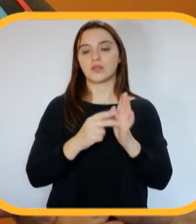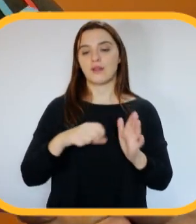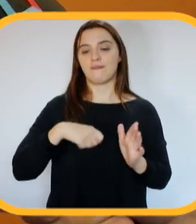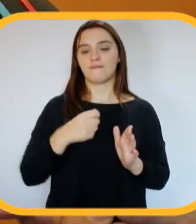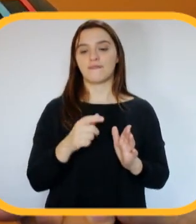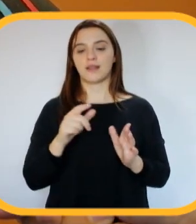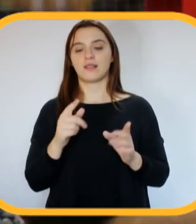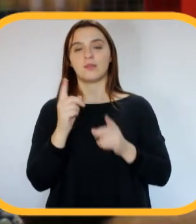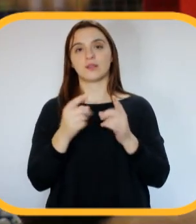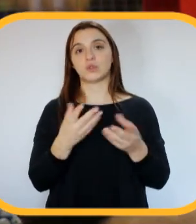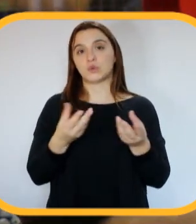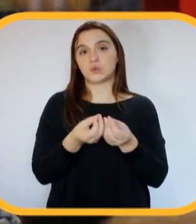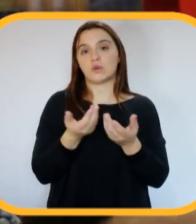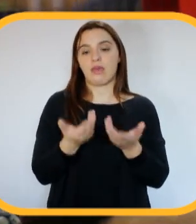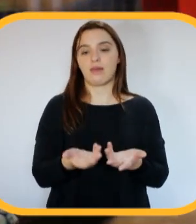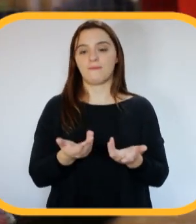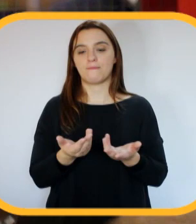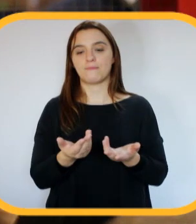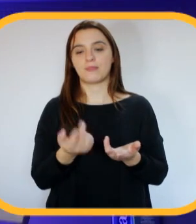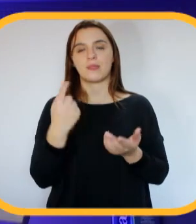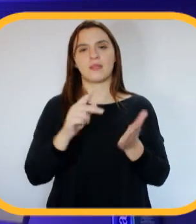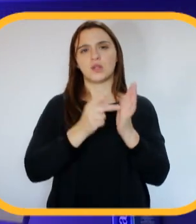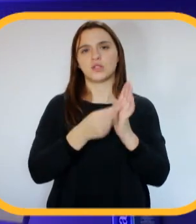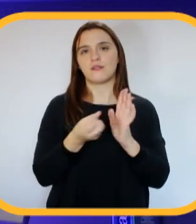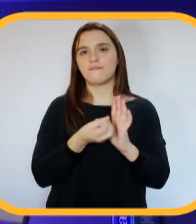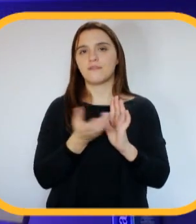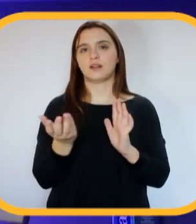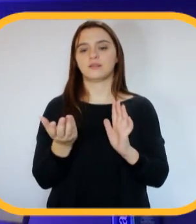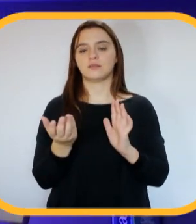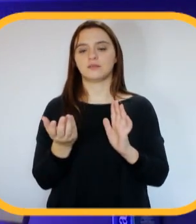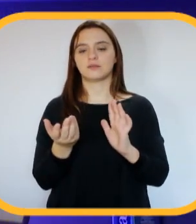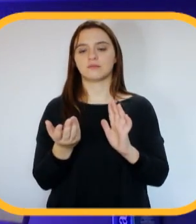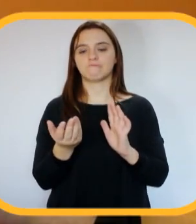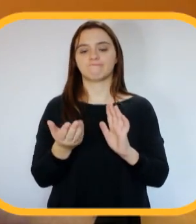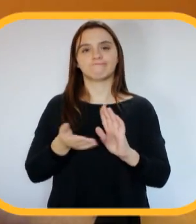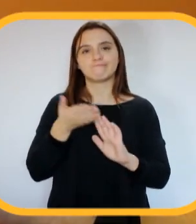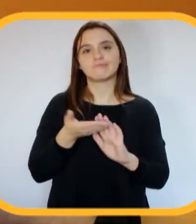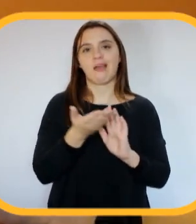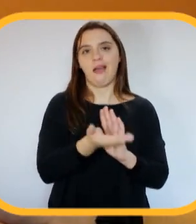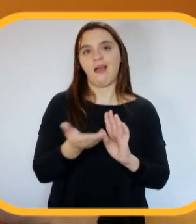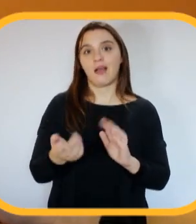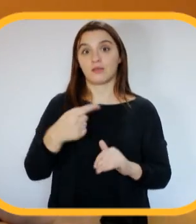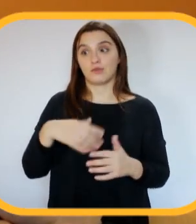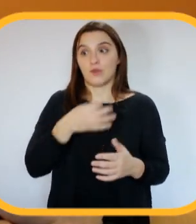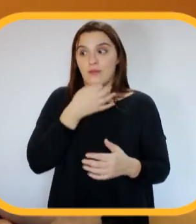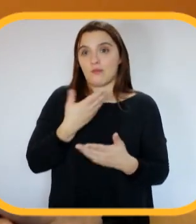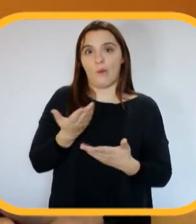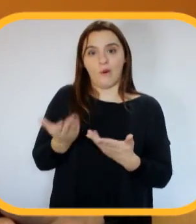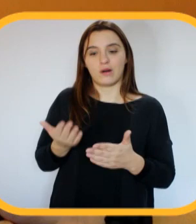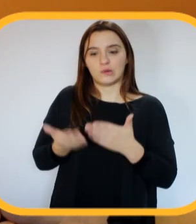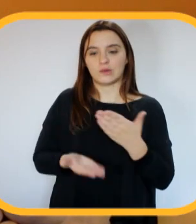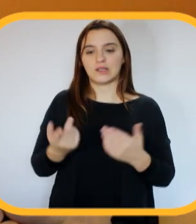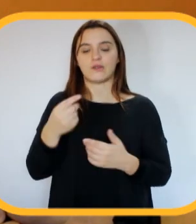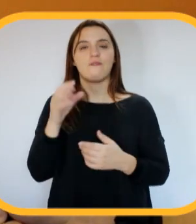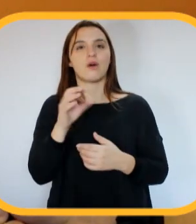well, because these terms kind of come together many times. There's a lot of technologies that are being accelerated on the ground as we speak,